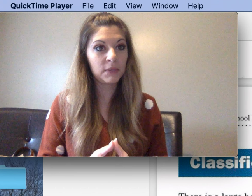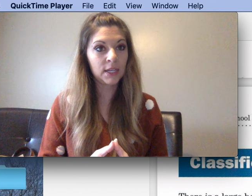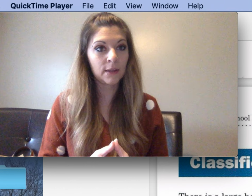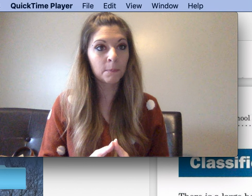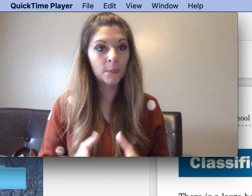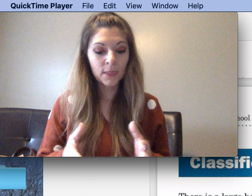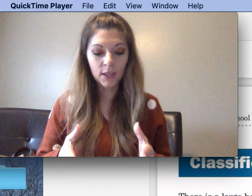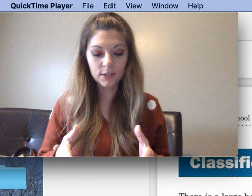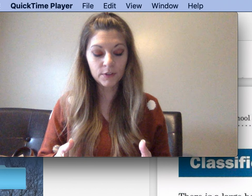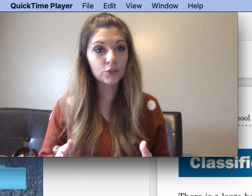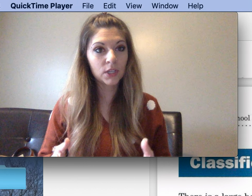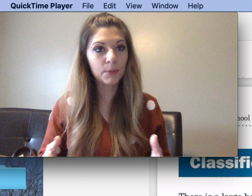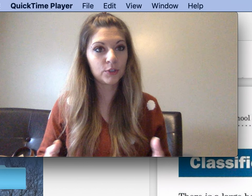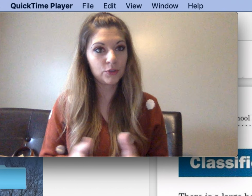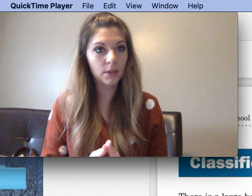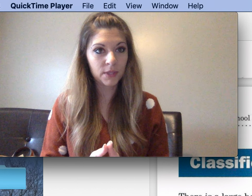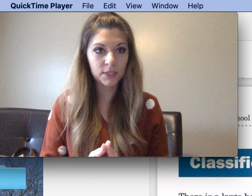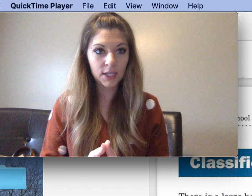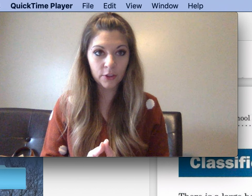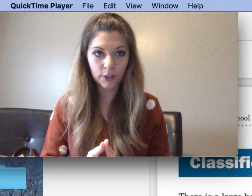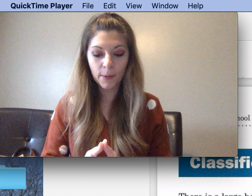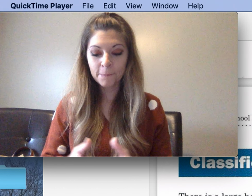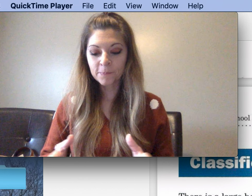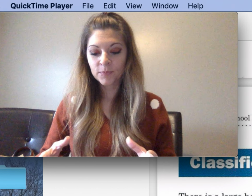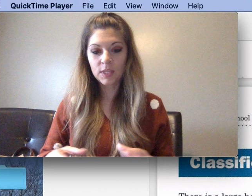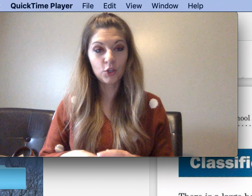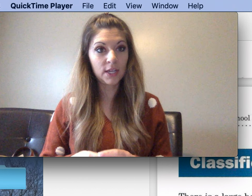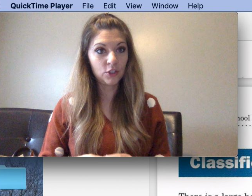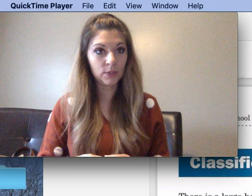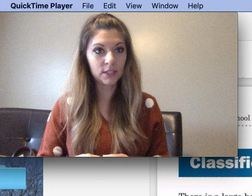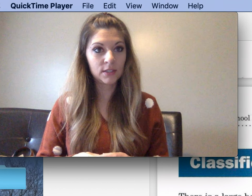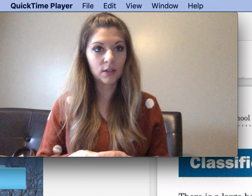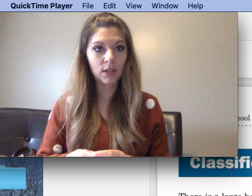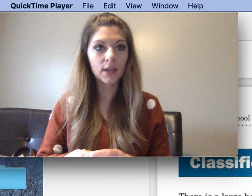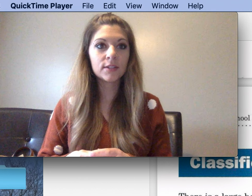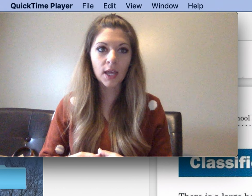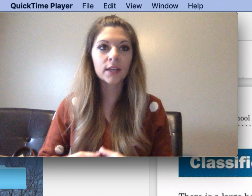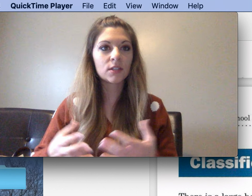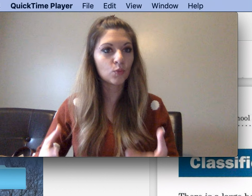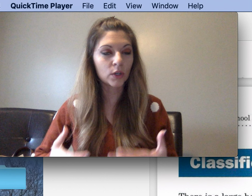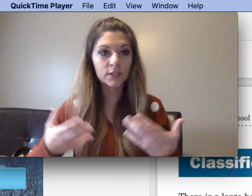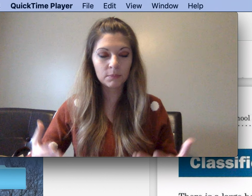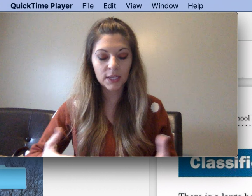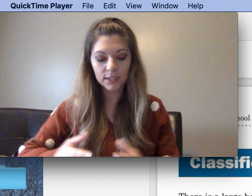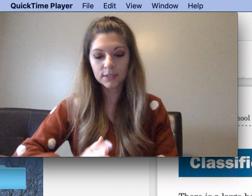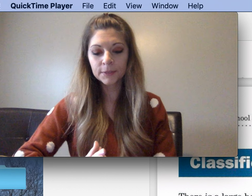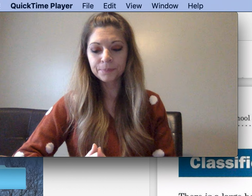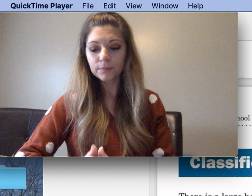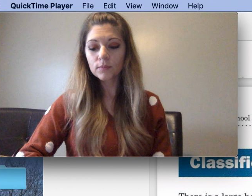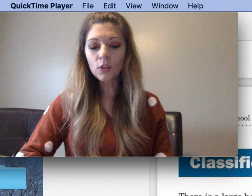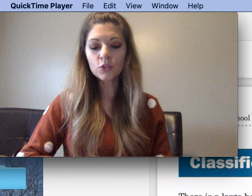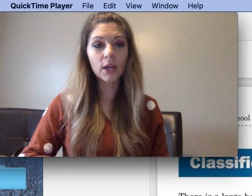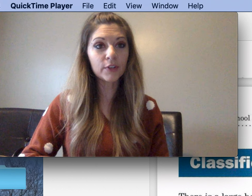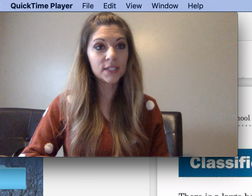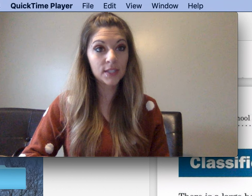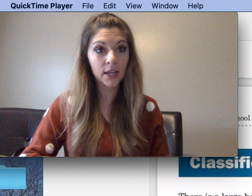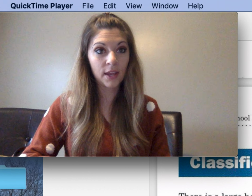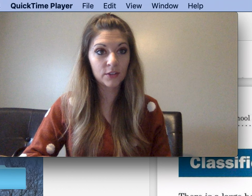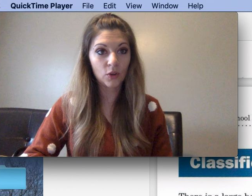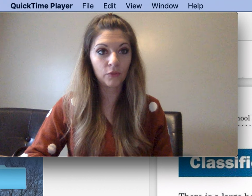hold meaning individually, but once you clump them together, they create units and signs and words and meanings. So